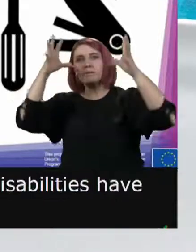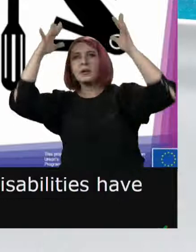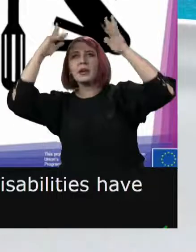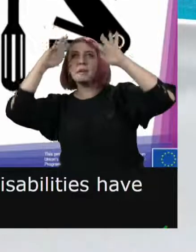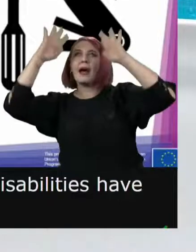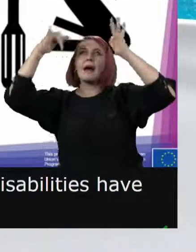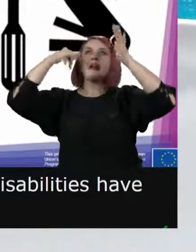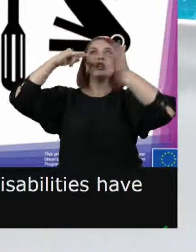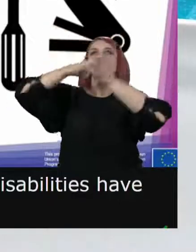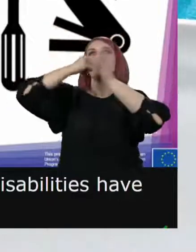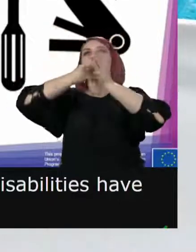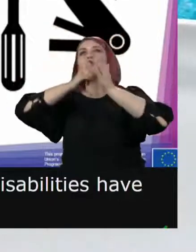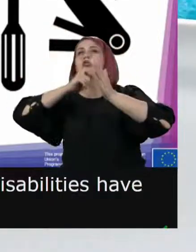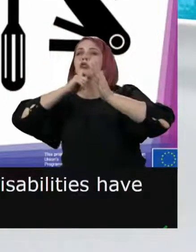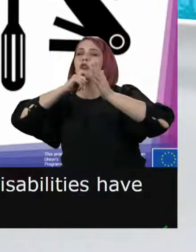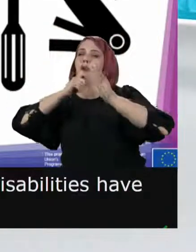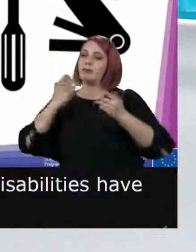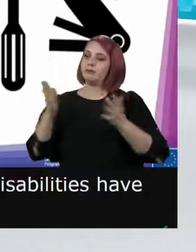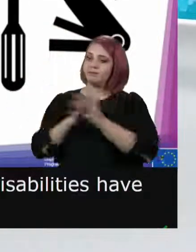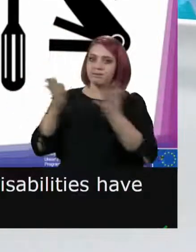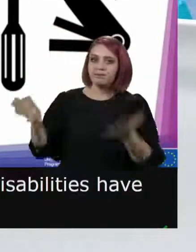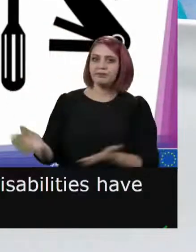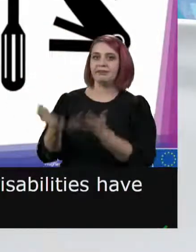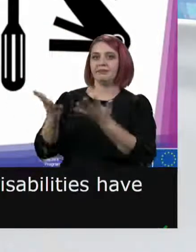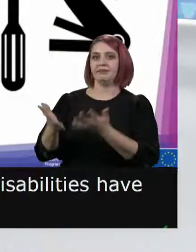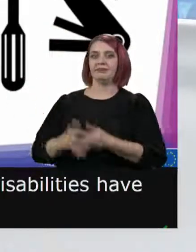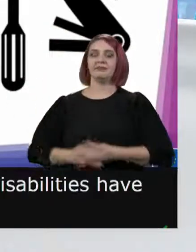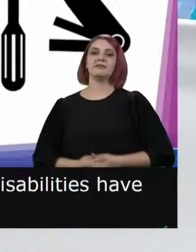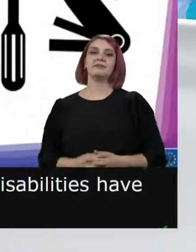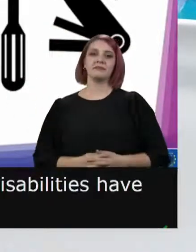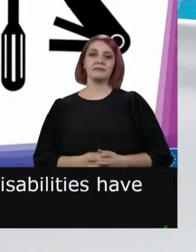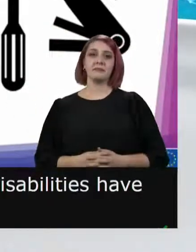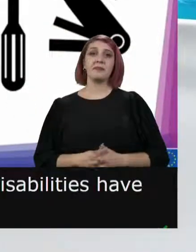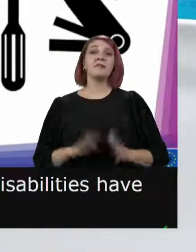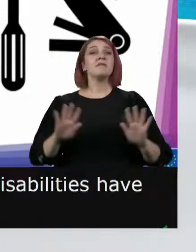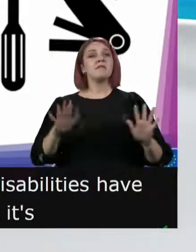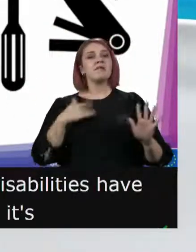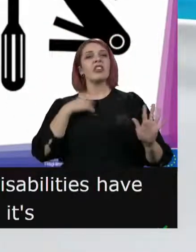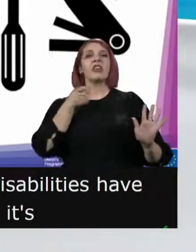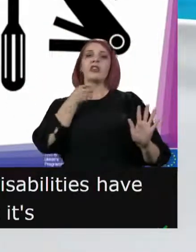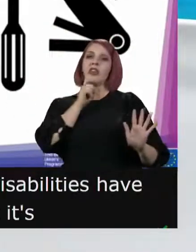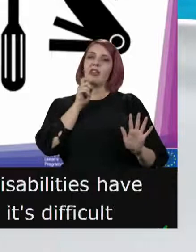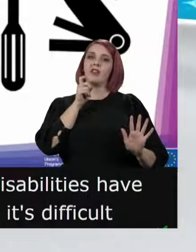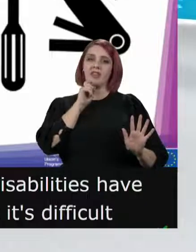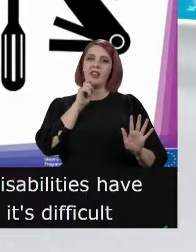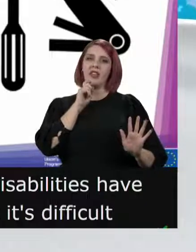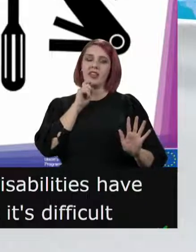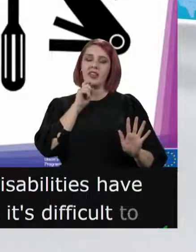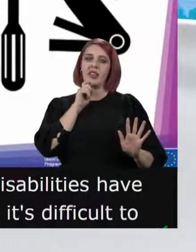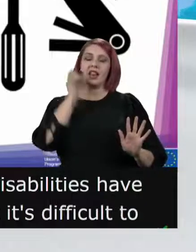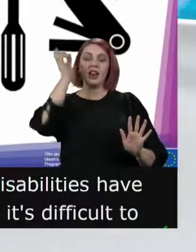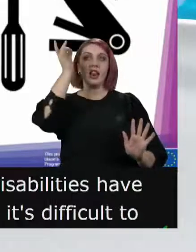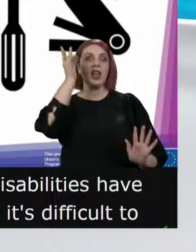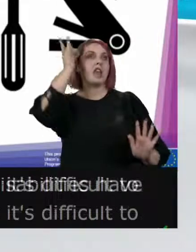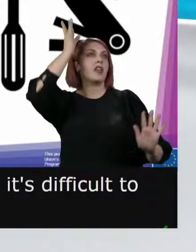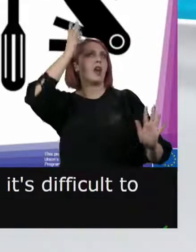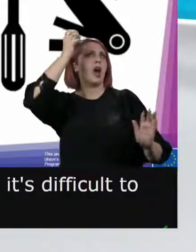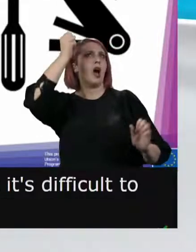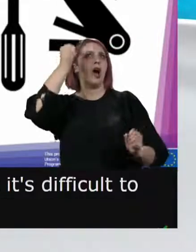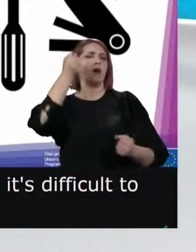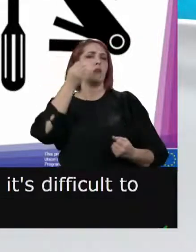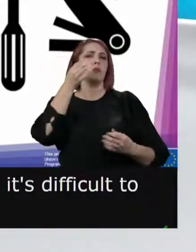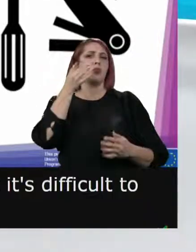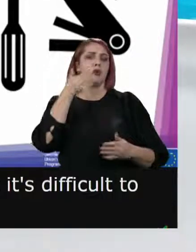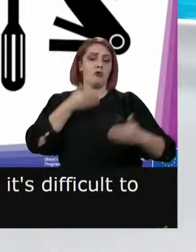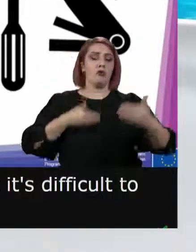and mobility that it's difficult to think big, to think long term, and instead you tend to